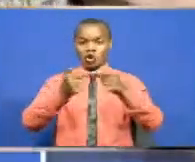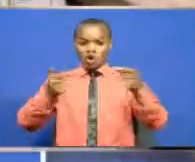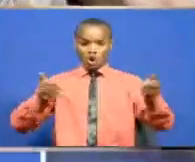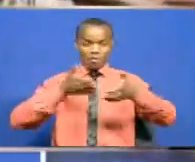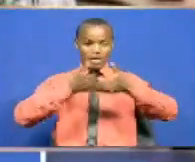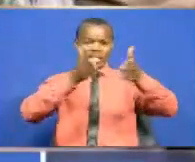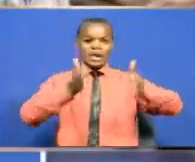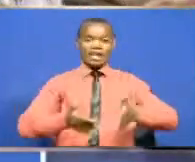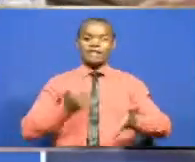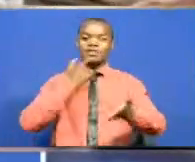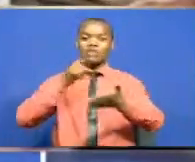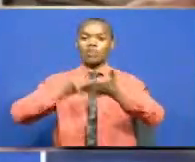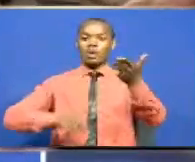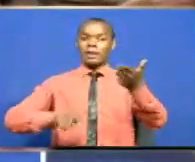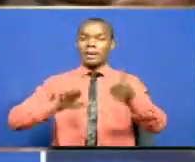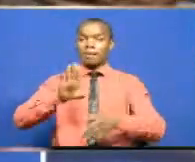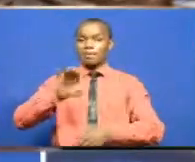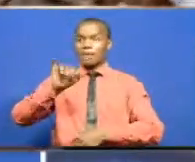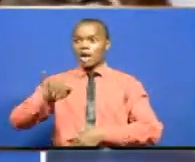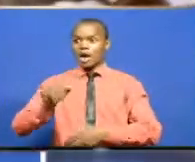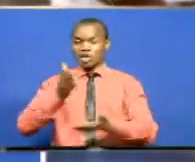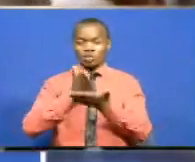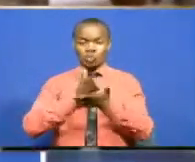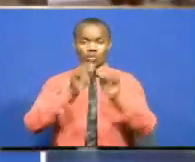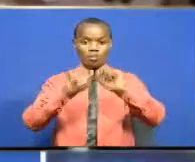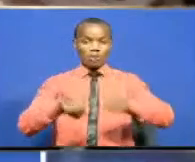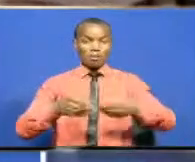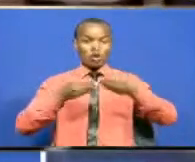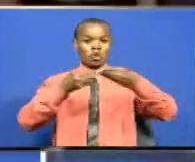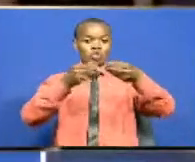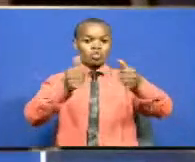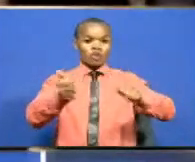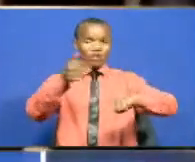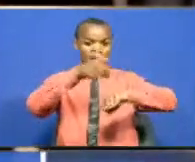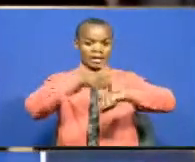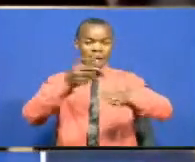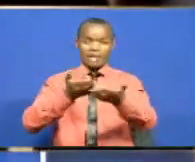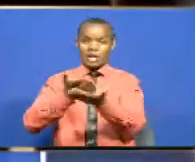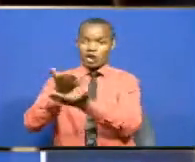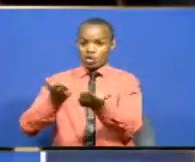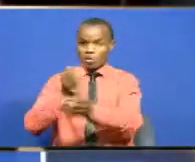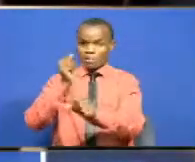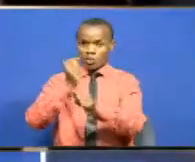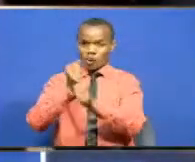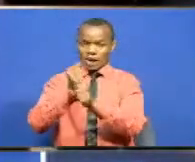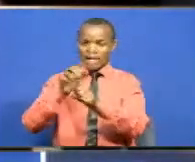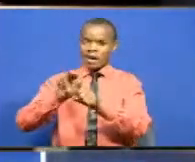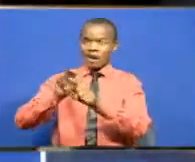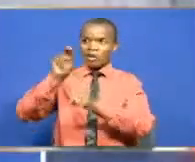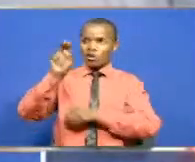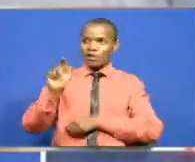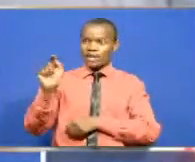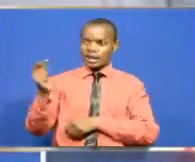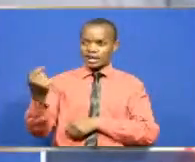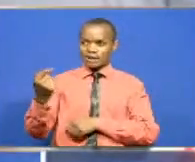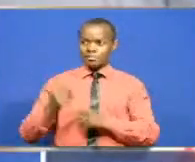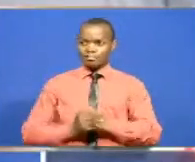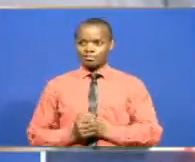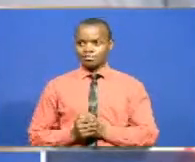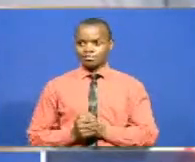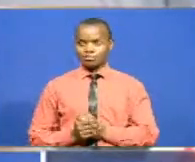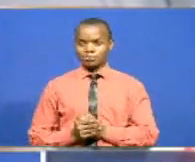end historical marginalization by unlocking the economic potentials of Northern Kenya. So those